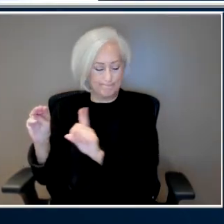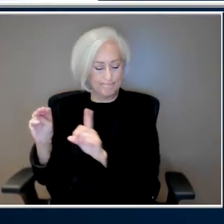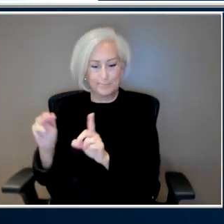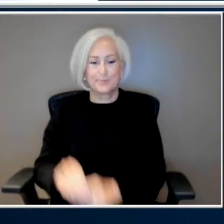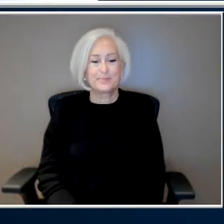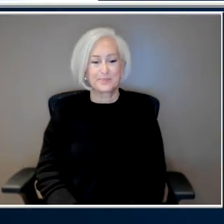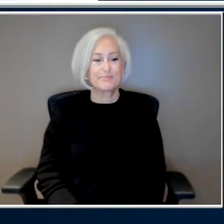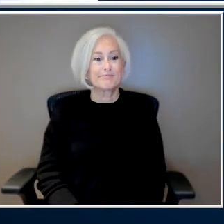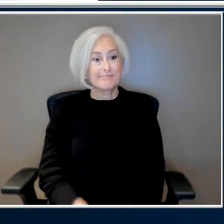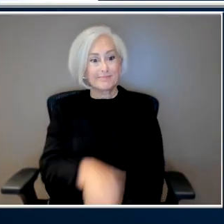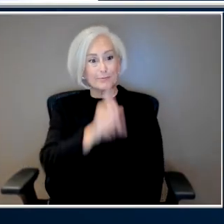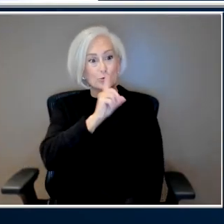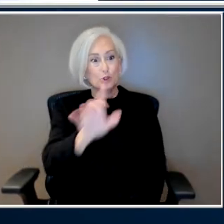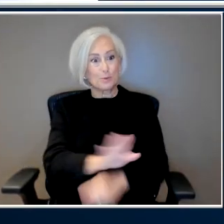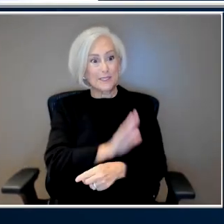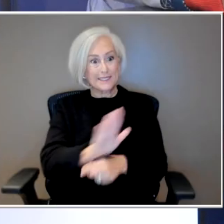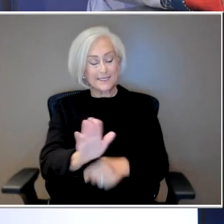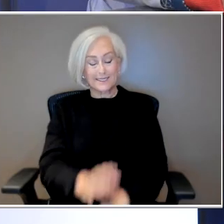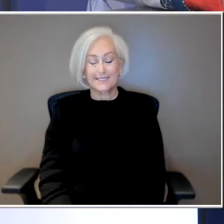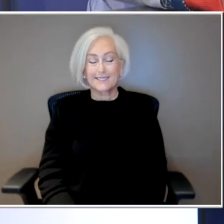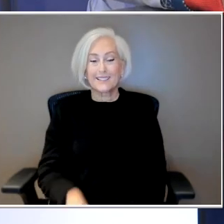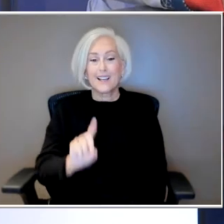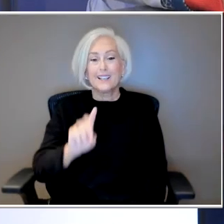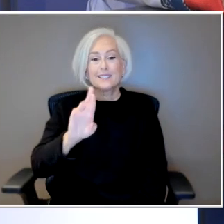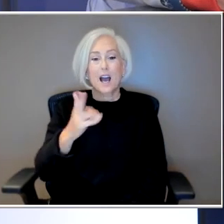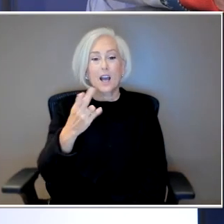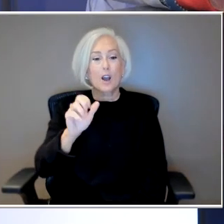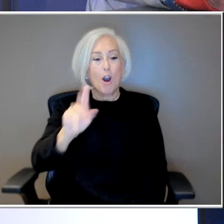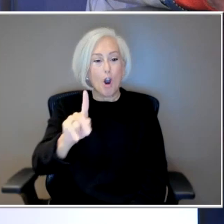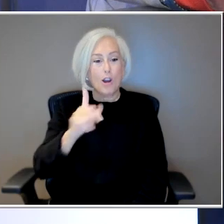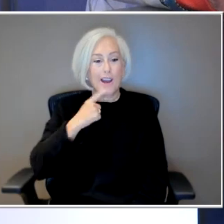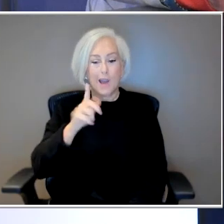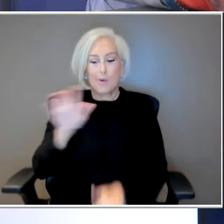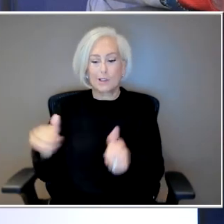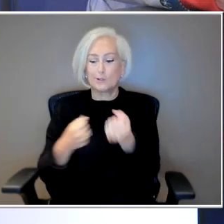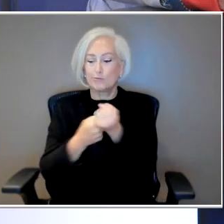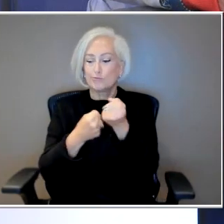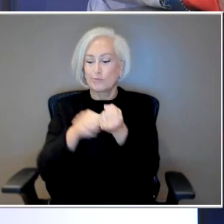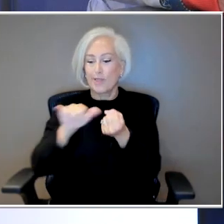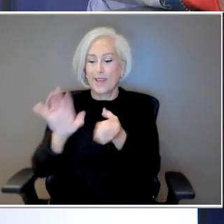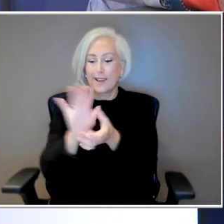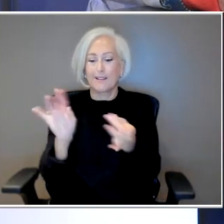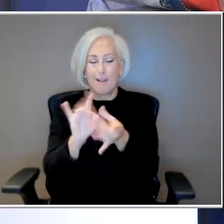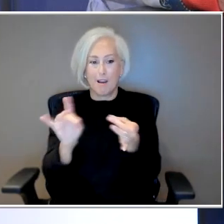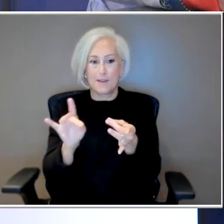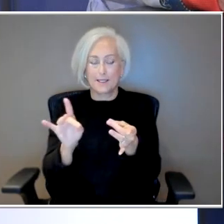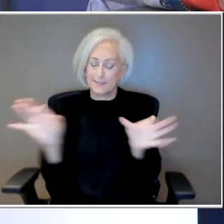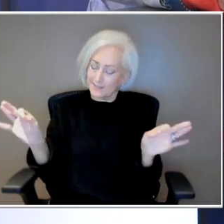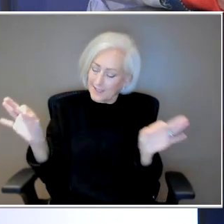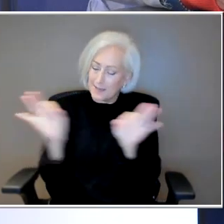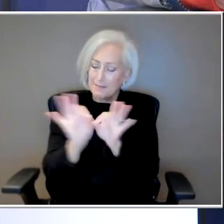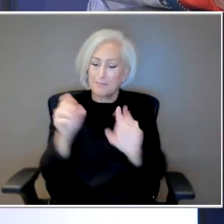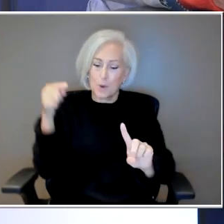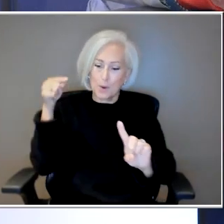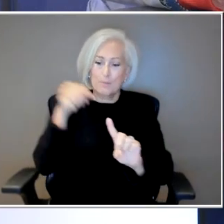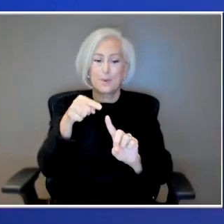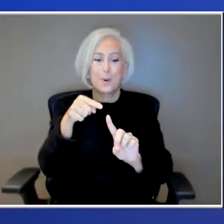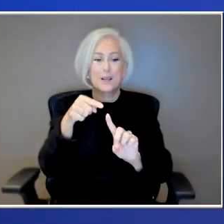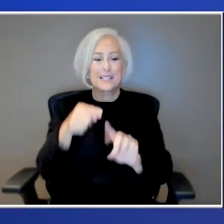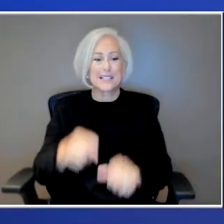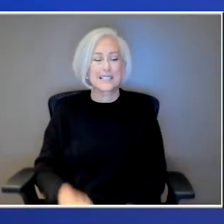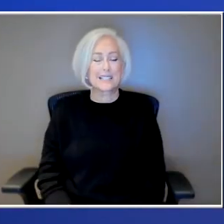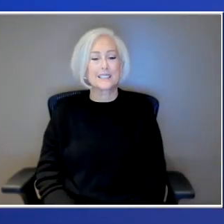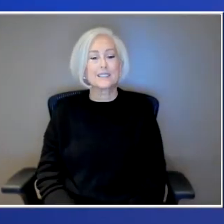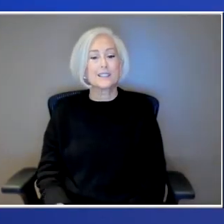sure. Doc Hawk? Yeah, I would like to piggyback on that. I think that's a very vital point that Dr. Adiga made. We